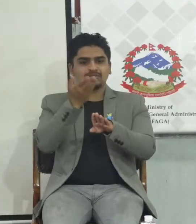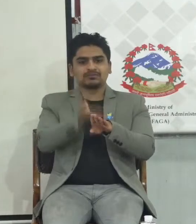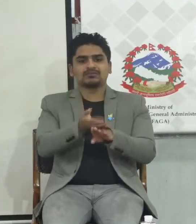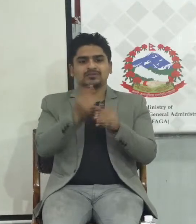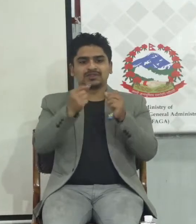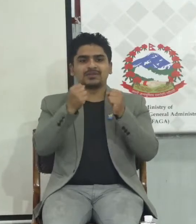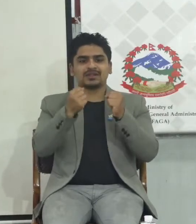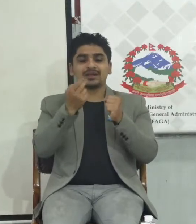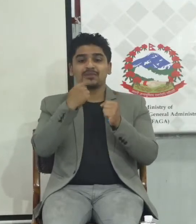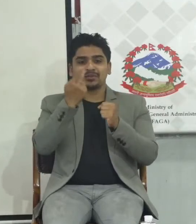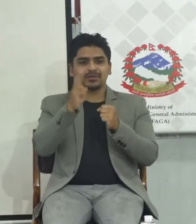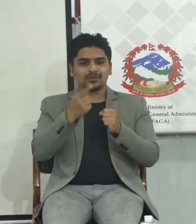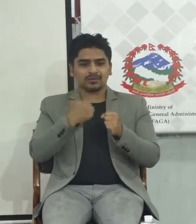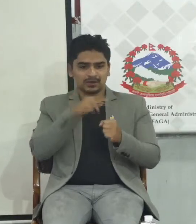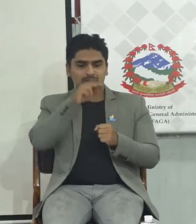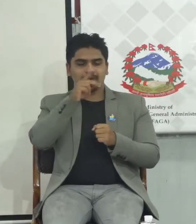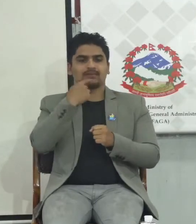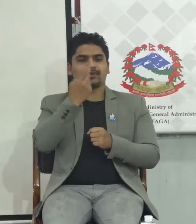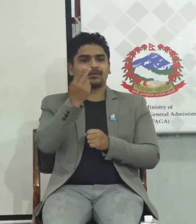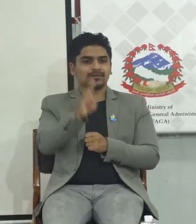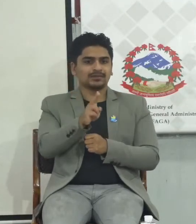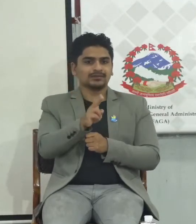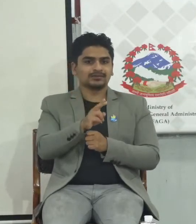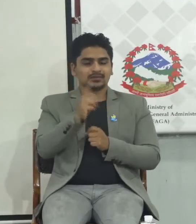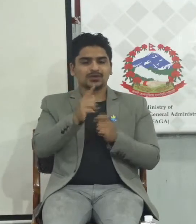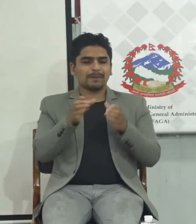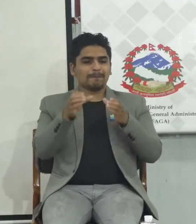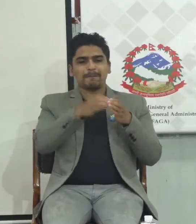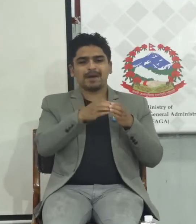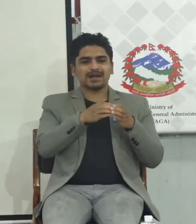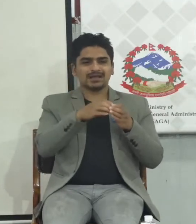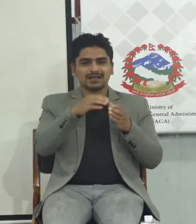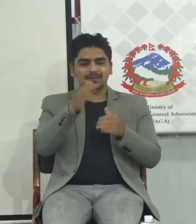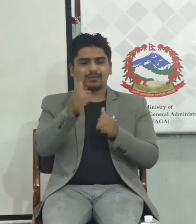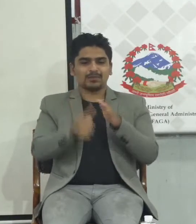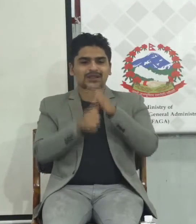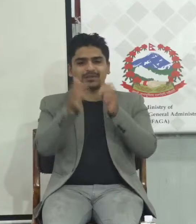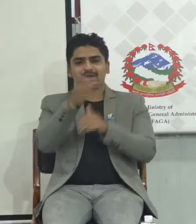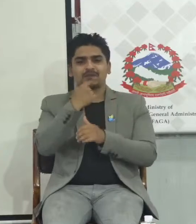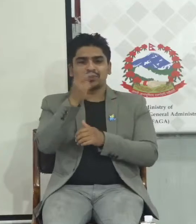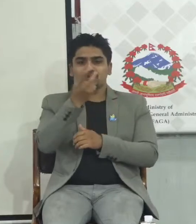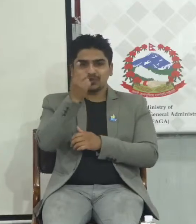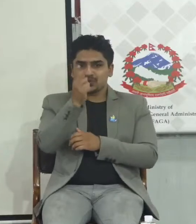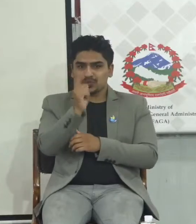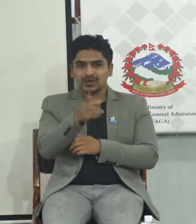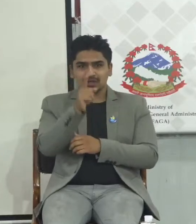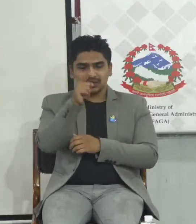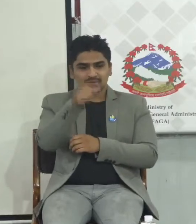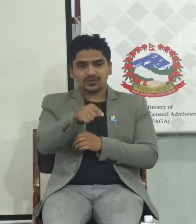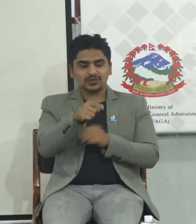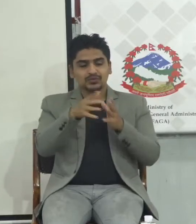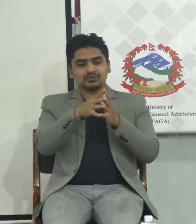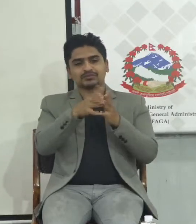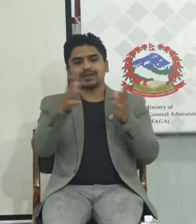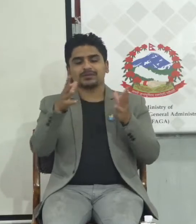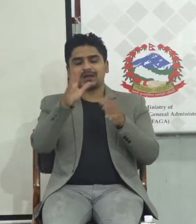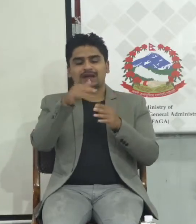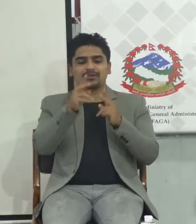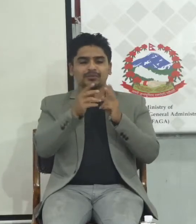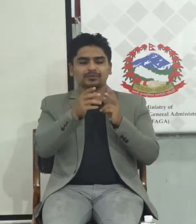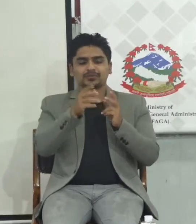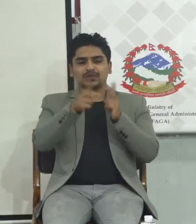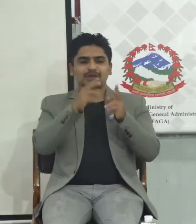any party or in the Prime Minister? So that is also contradictory. I'm not indicating any party or person though.